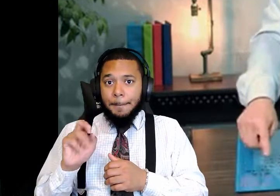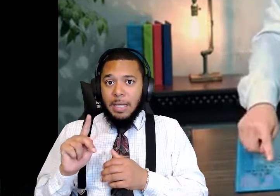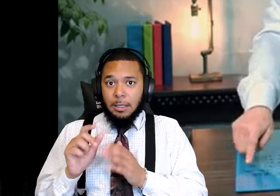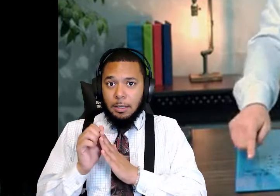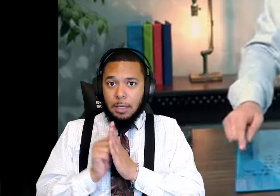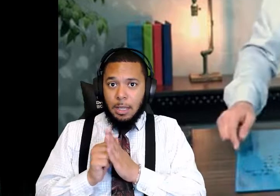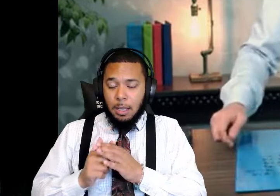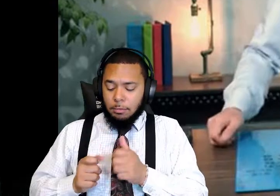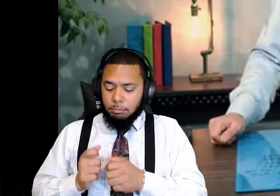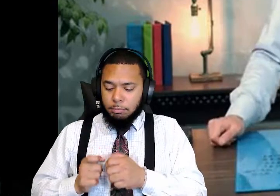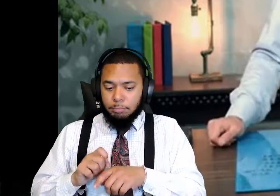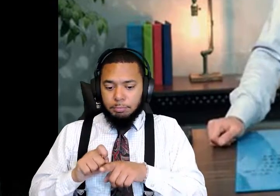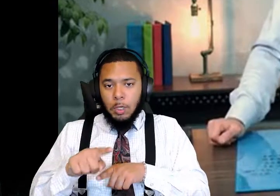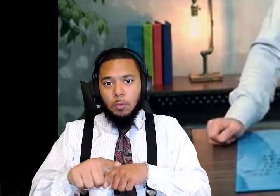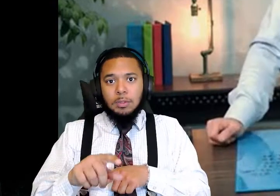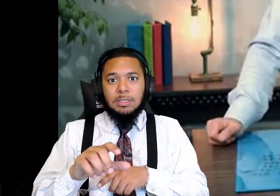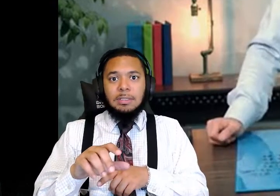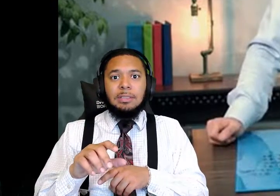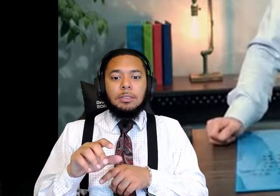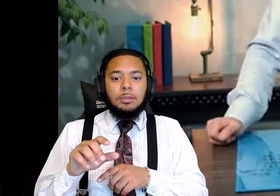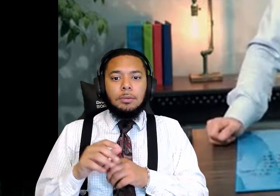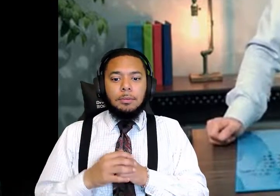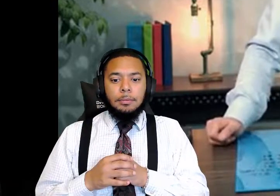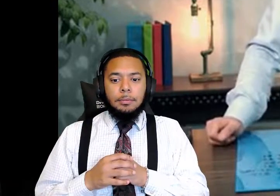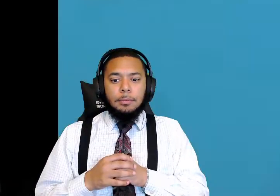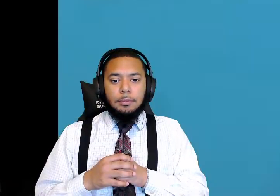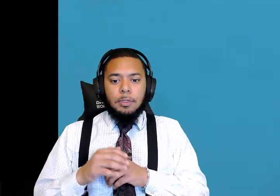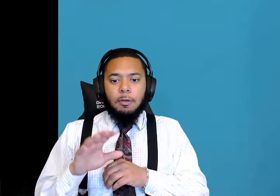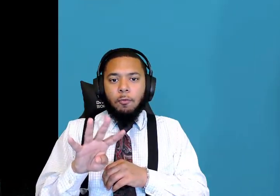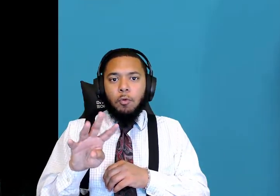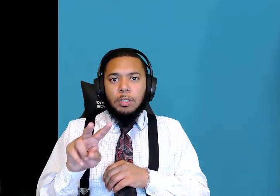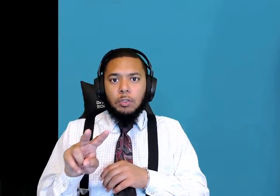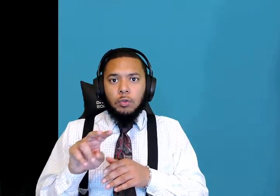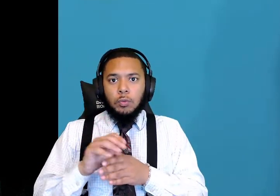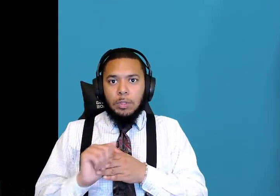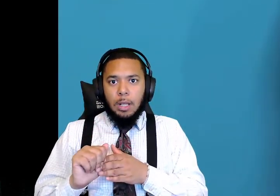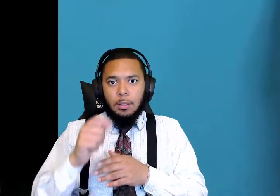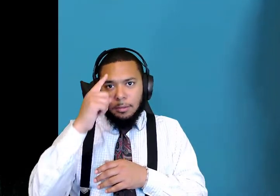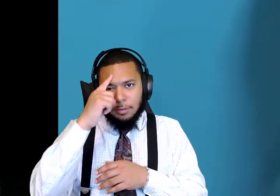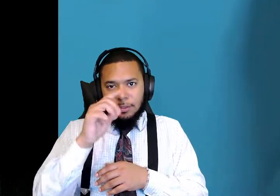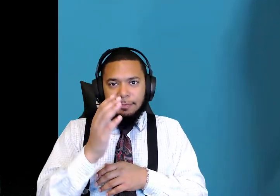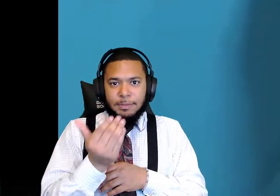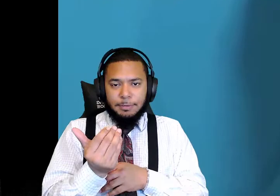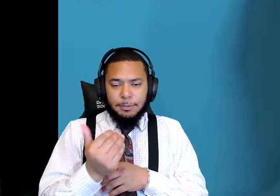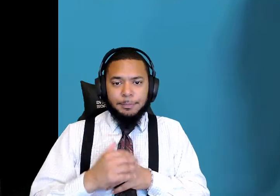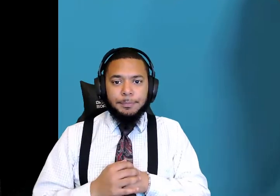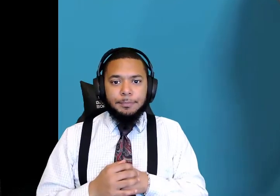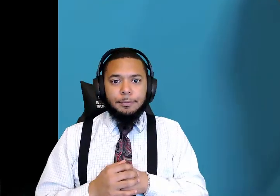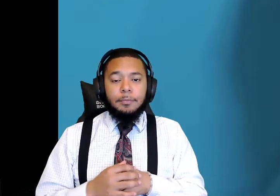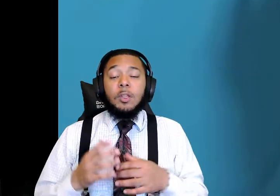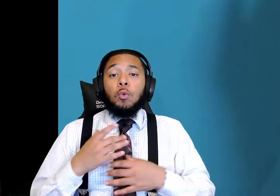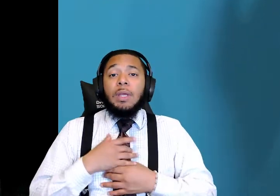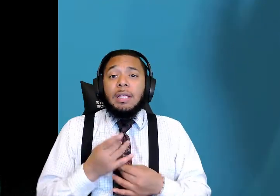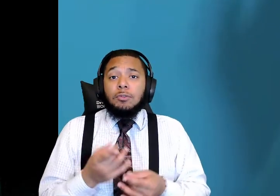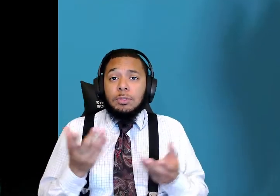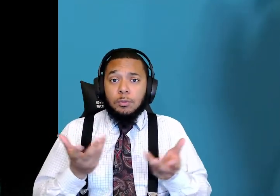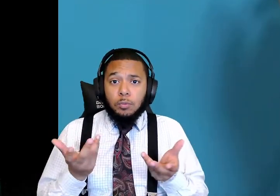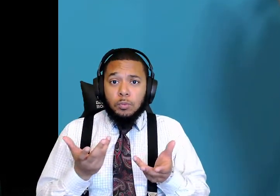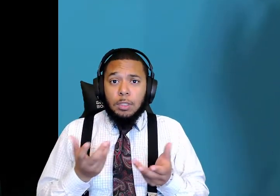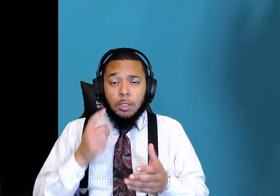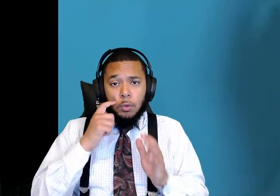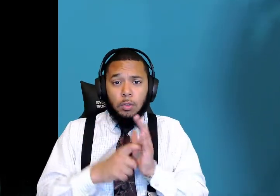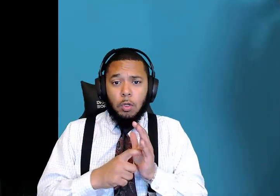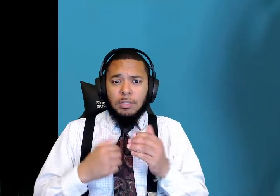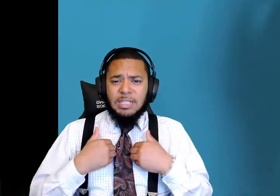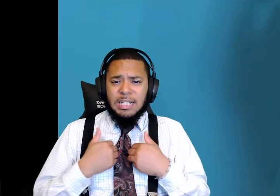sent them $42.15 via a text message. Now, what's really interesting here is that you'll notice